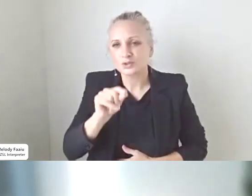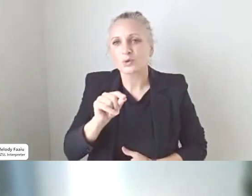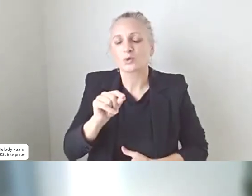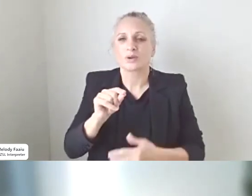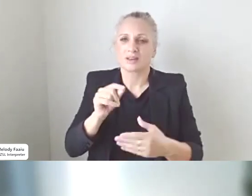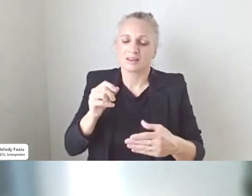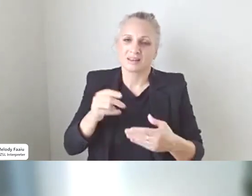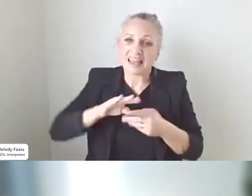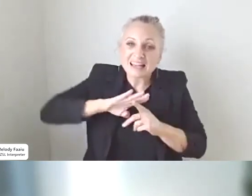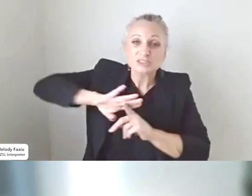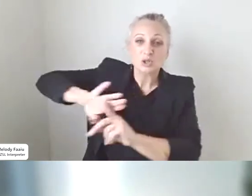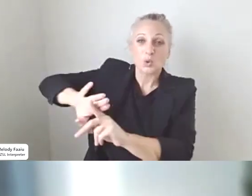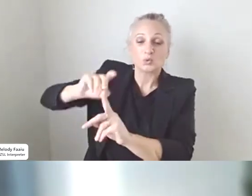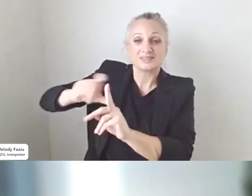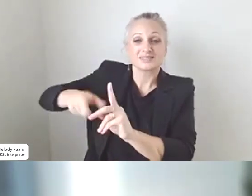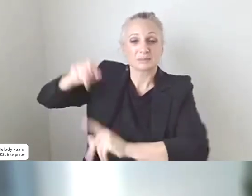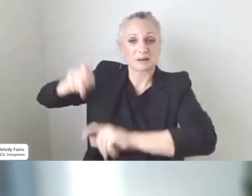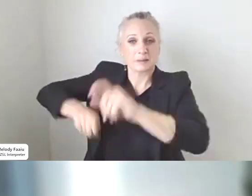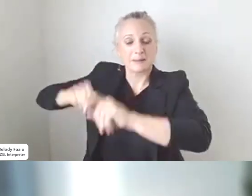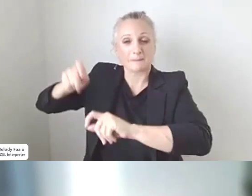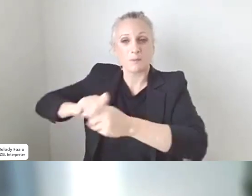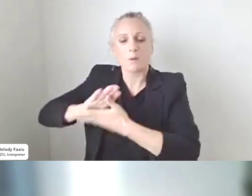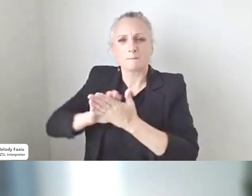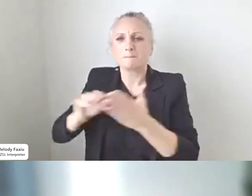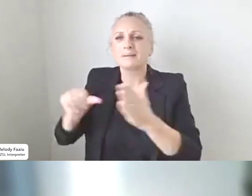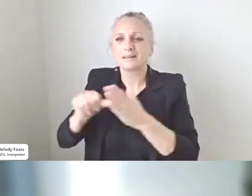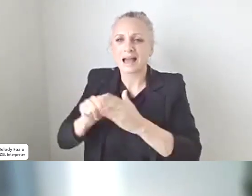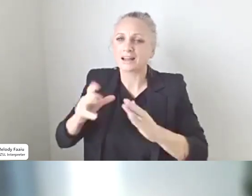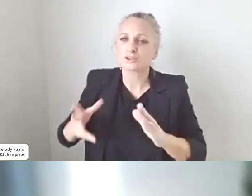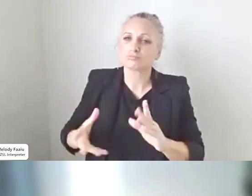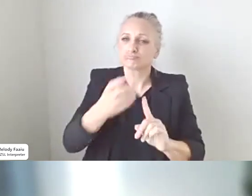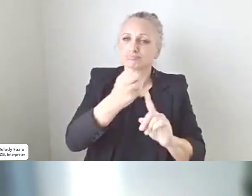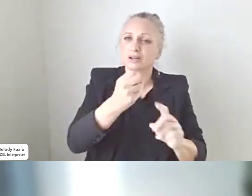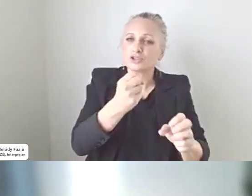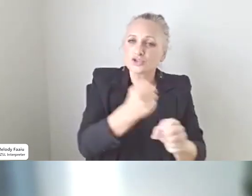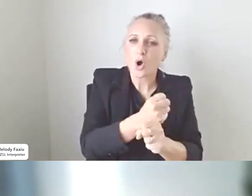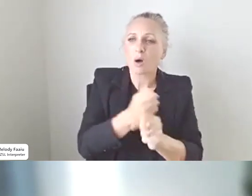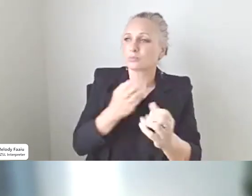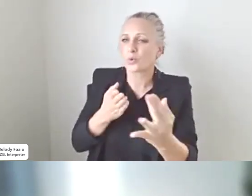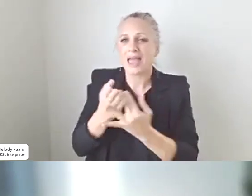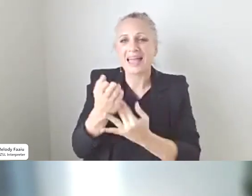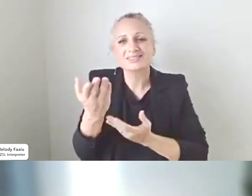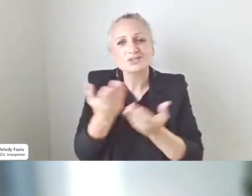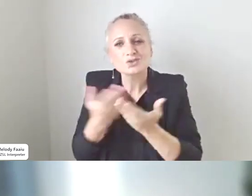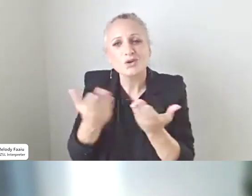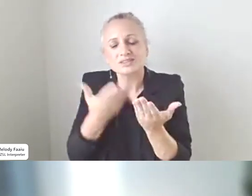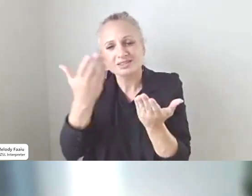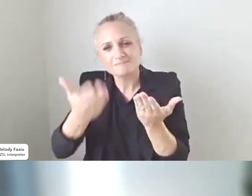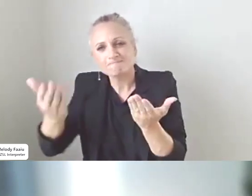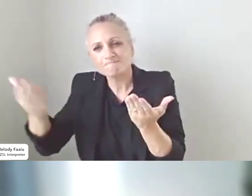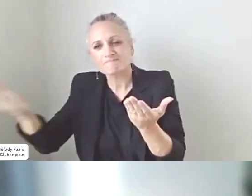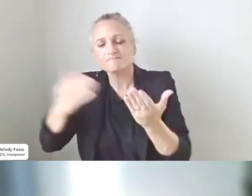maybe access services, and so on. And then, of course, another barrier we've heard about is ableism, which